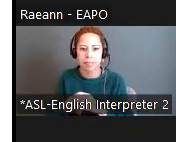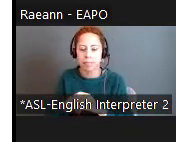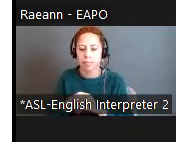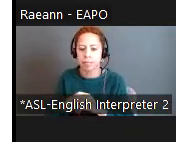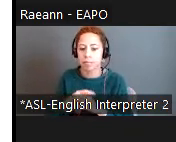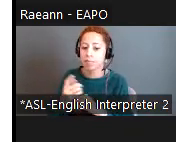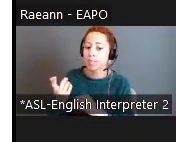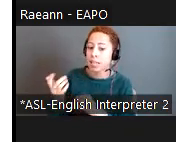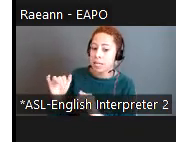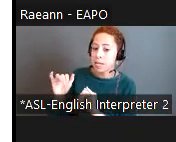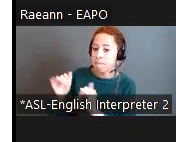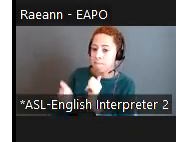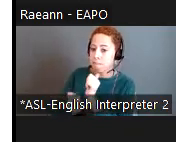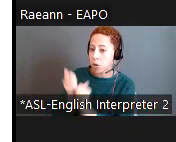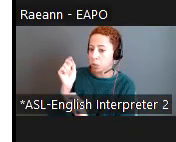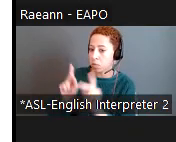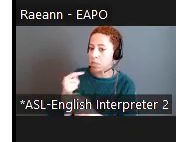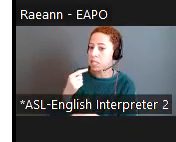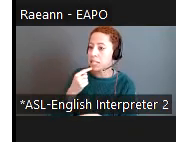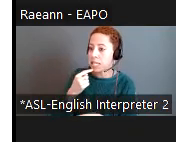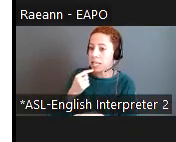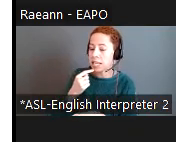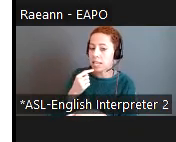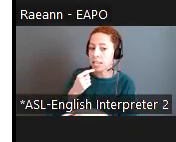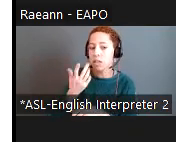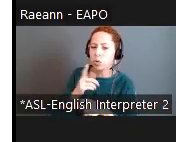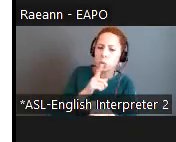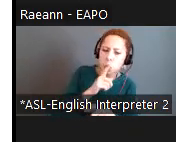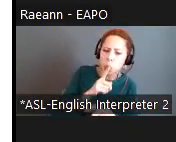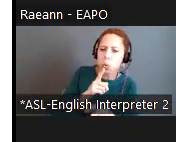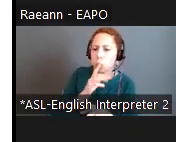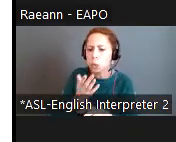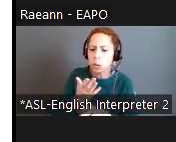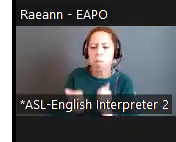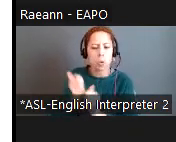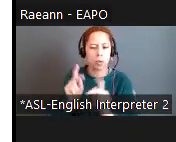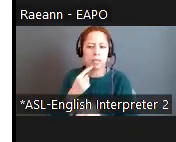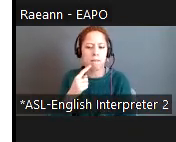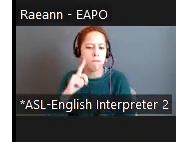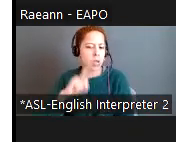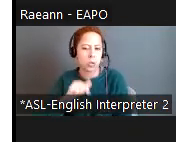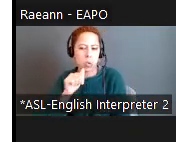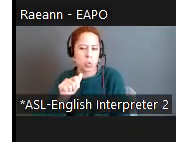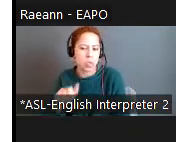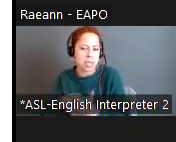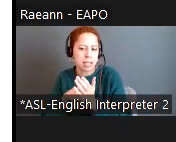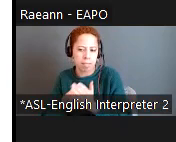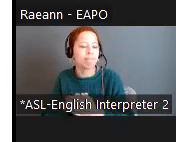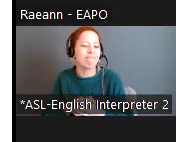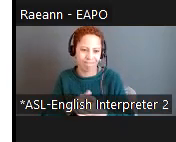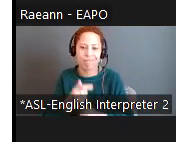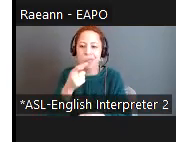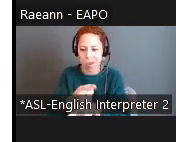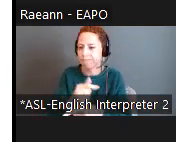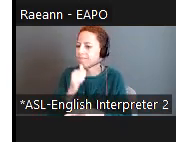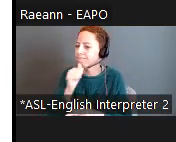Wow. I would say most people are saying, got a few trues in there, but mostly people are saying false. And that is correct. You